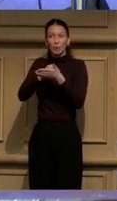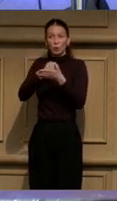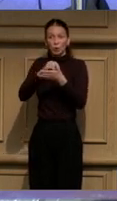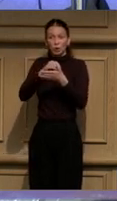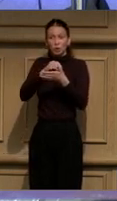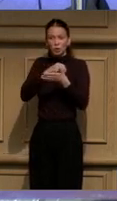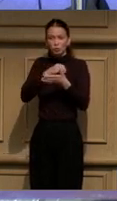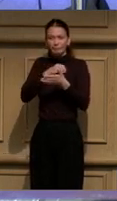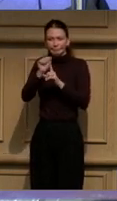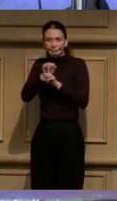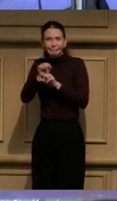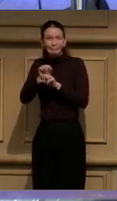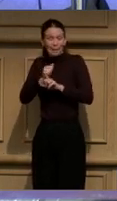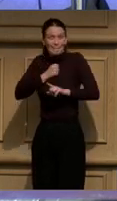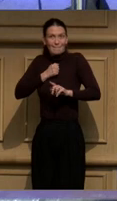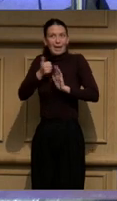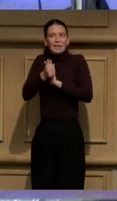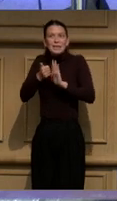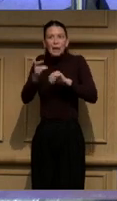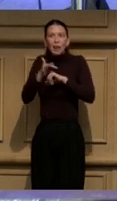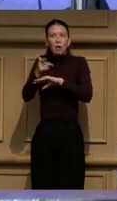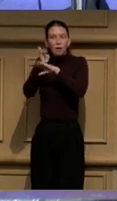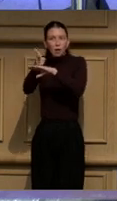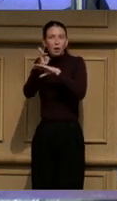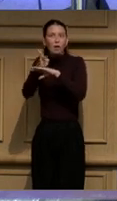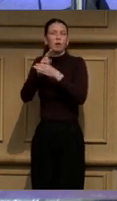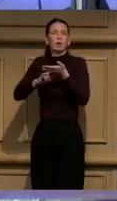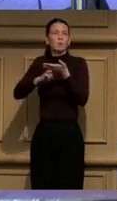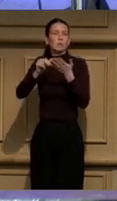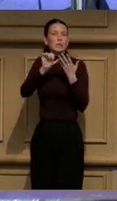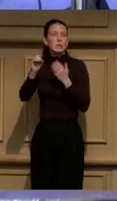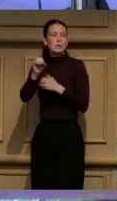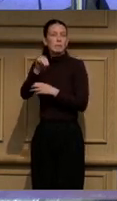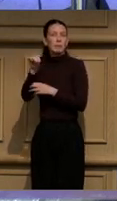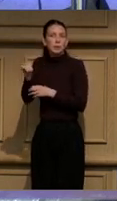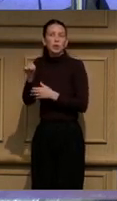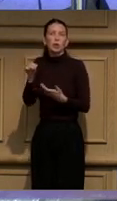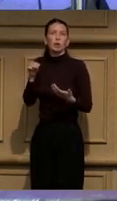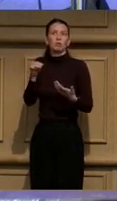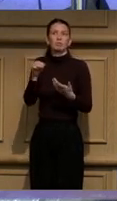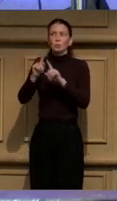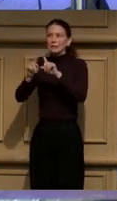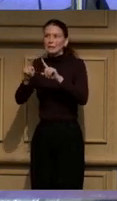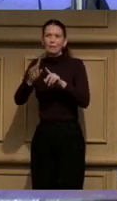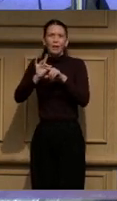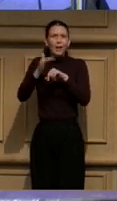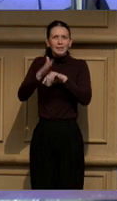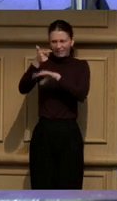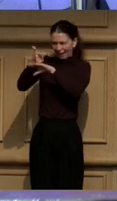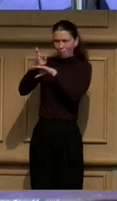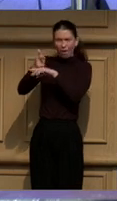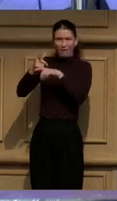scale of the 60mm, like shooting with the Bollox film and a Bollox camera and hand process